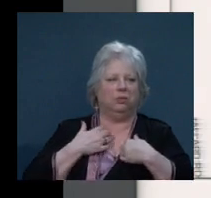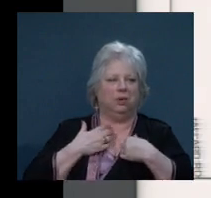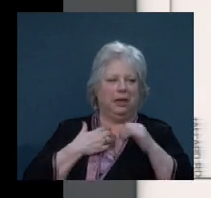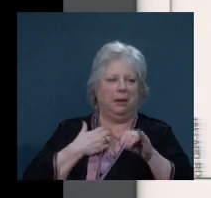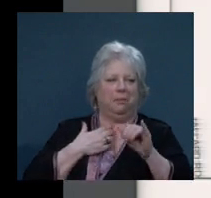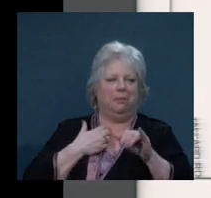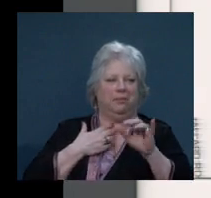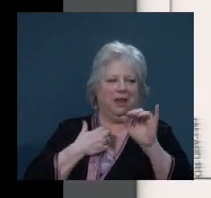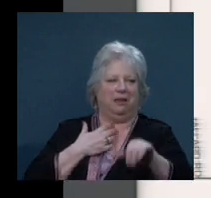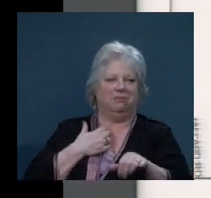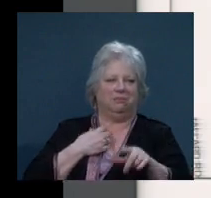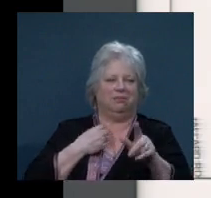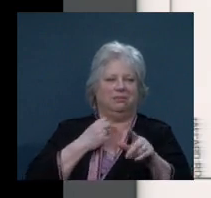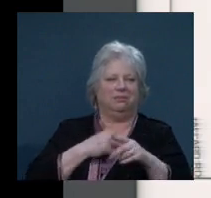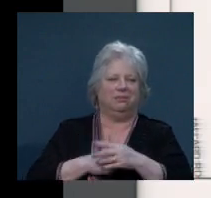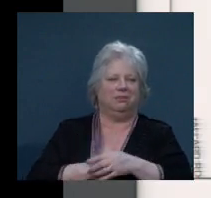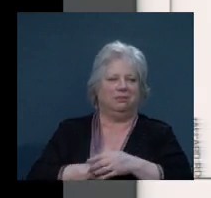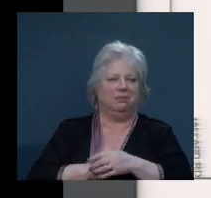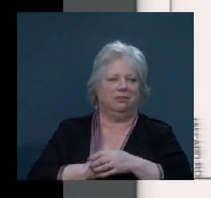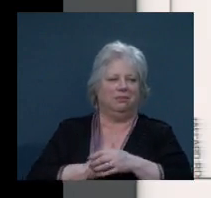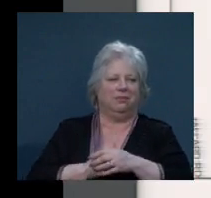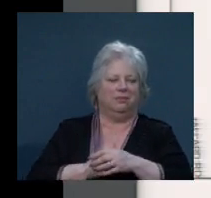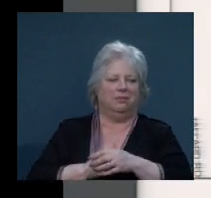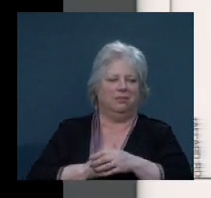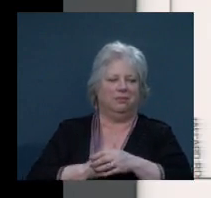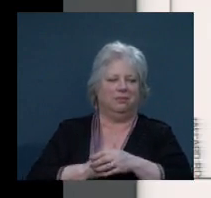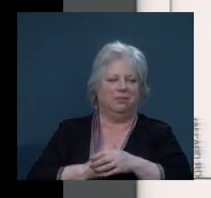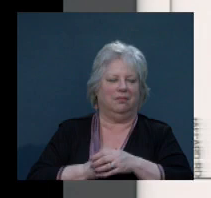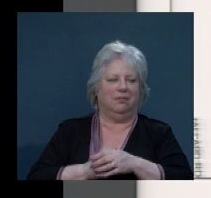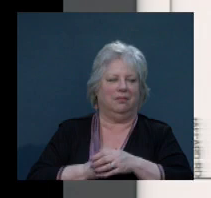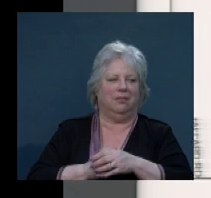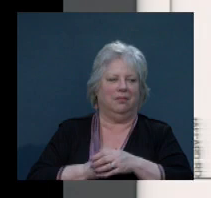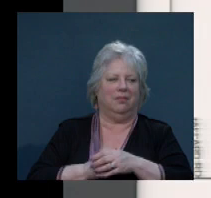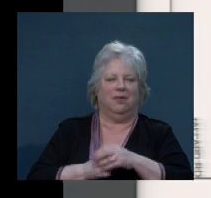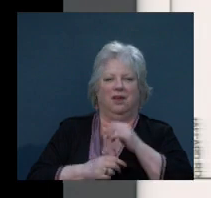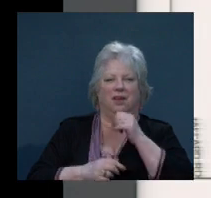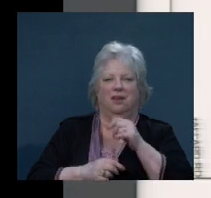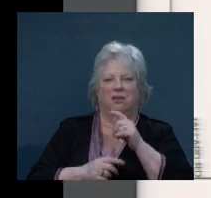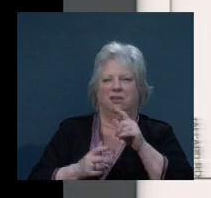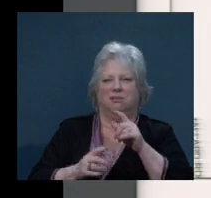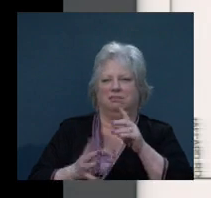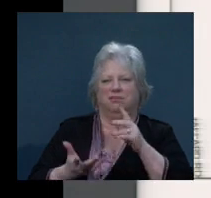Yep, that's it right there. I don't particularly want to see this